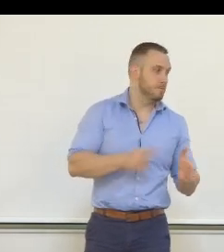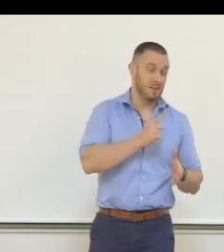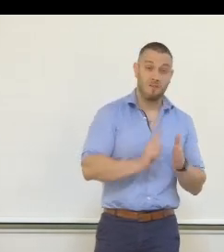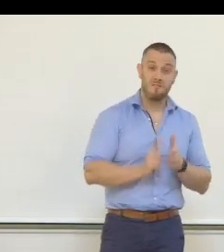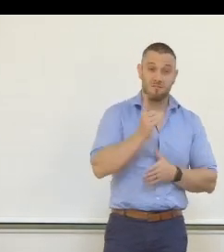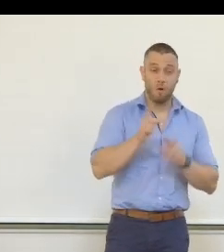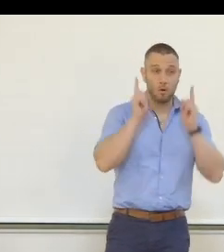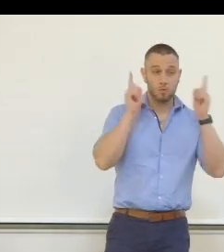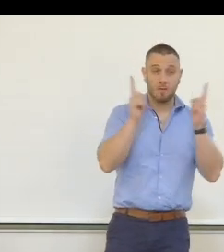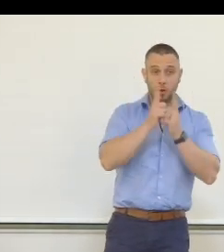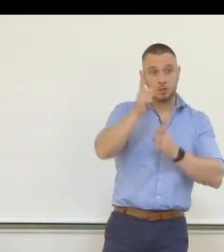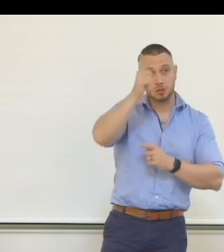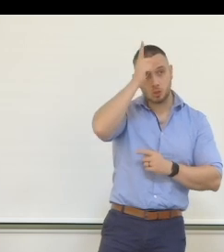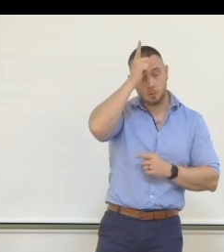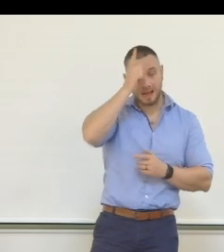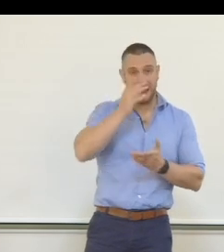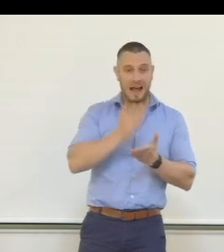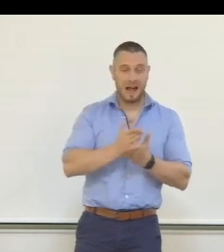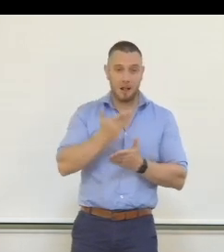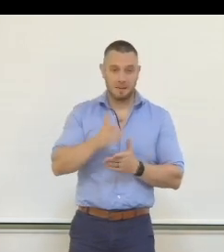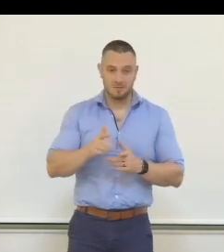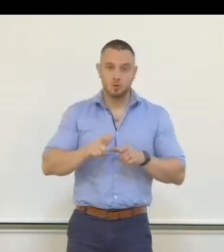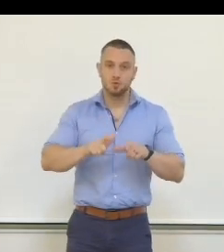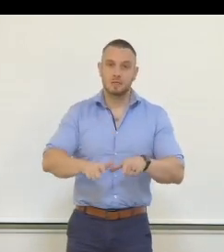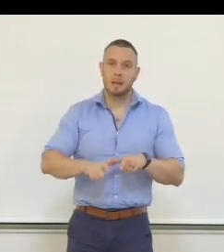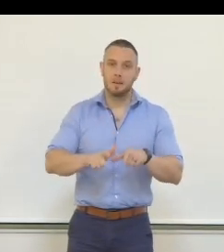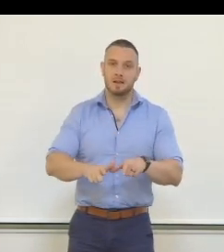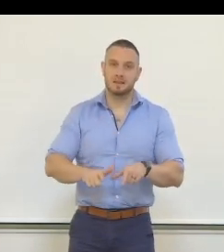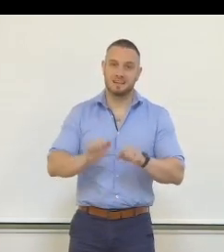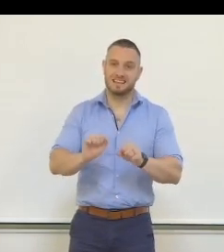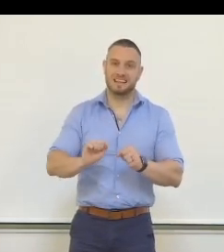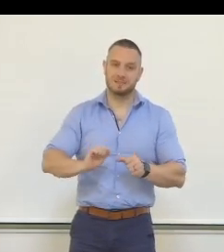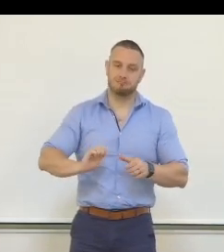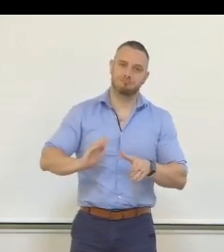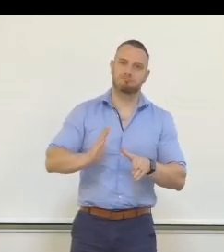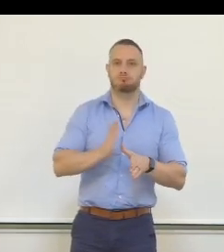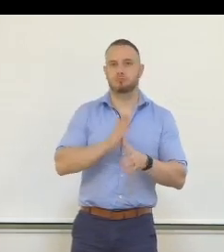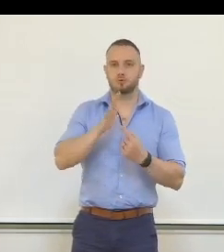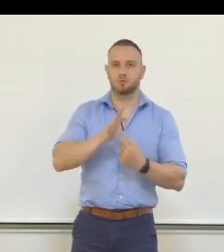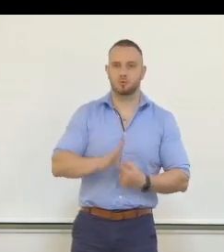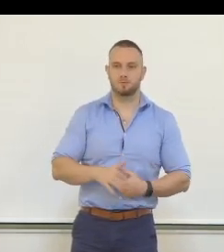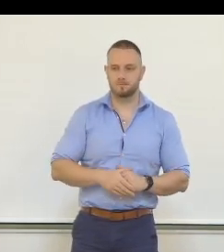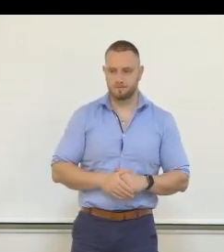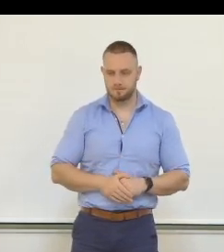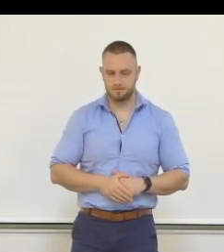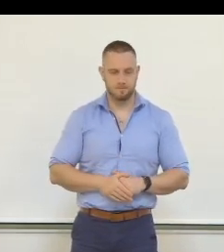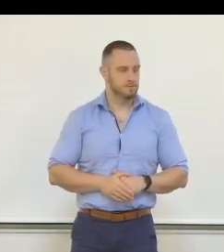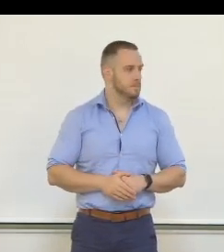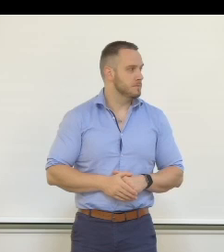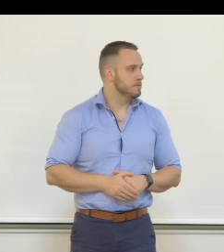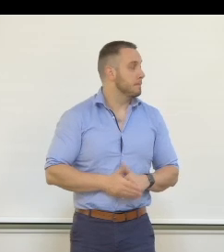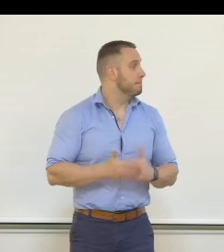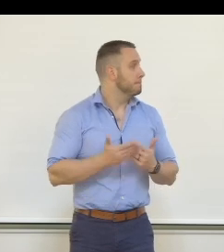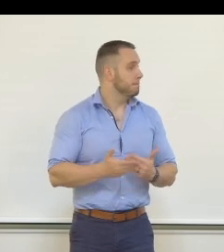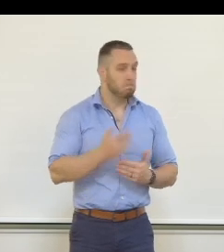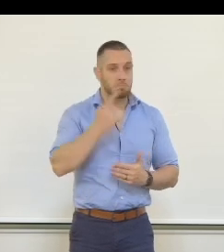university in Germany that has sustainability as one of its guiding principles. And so,